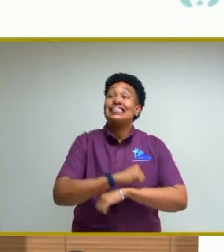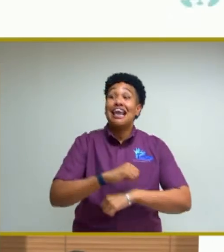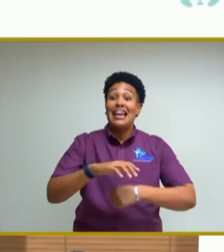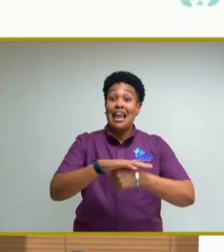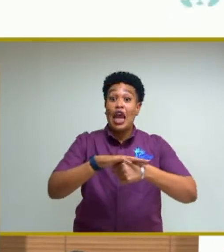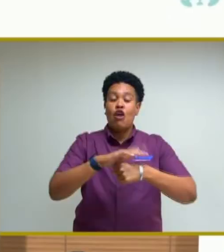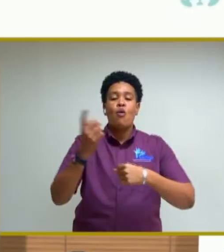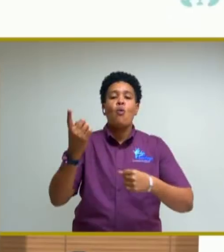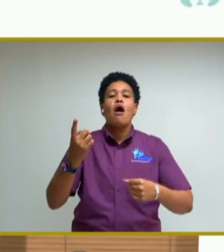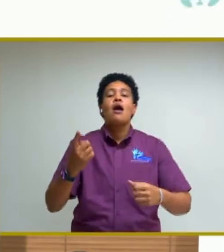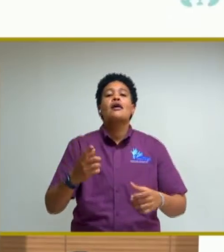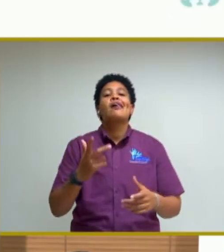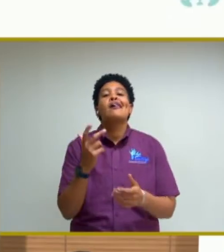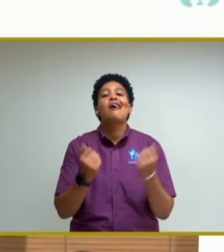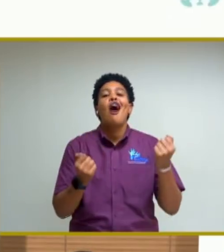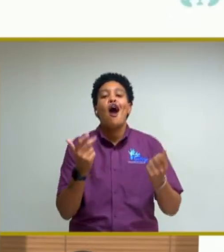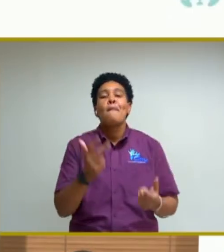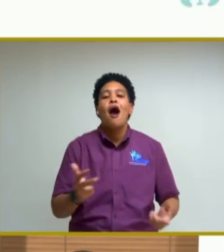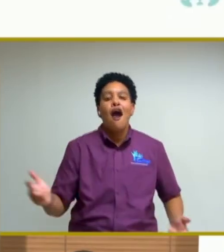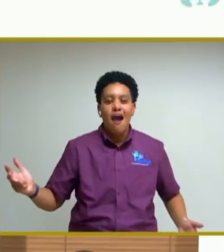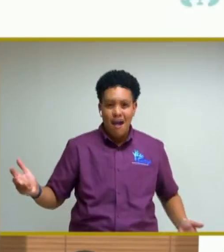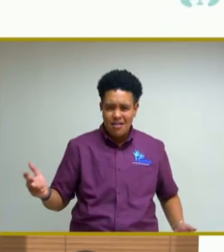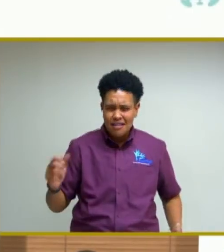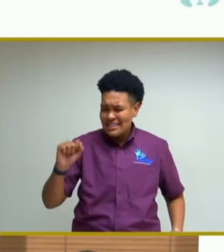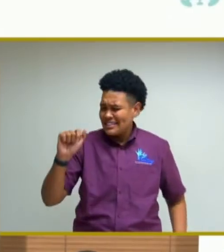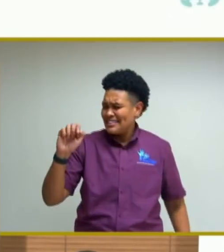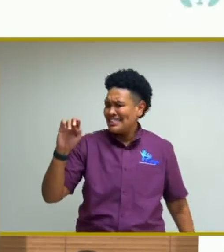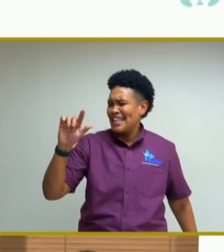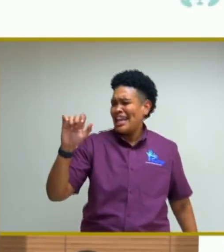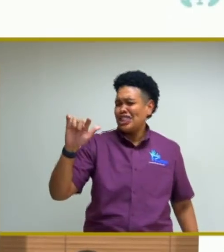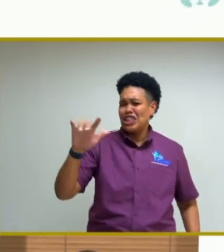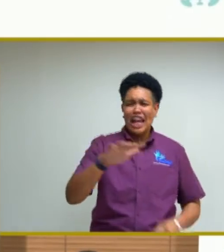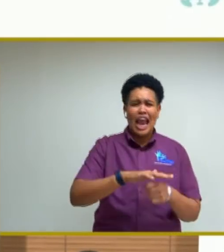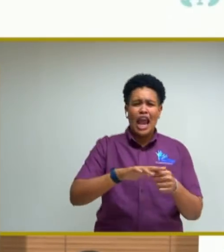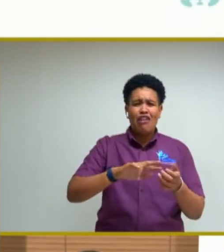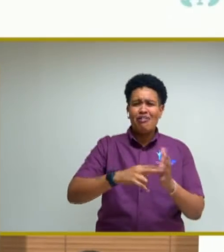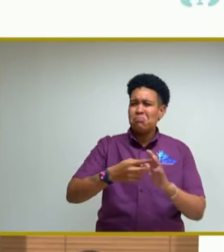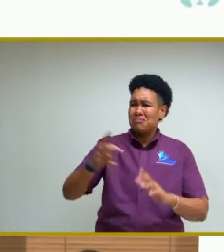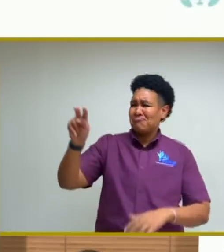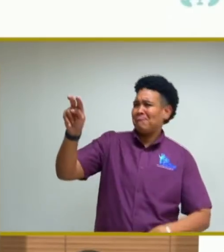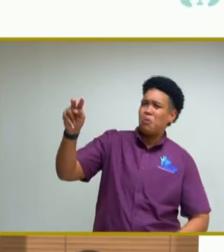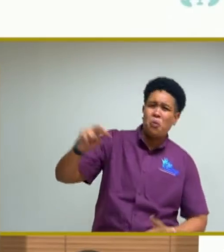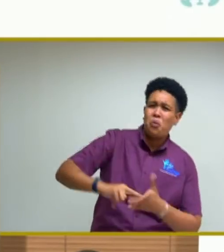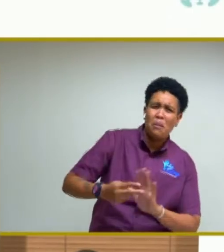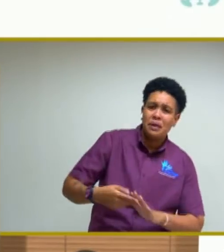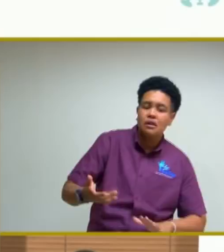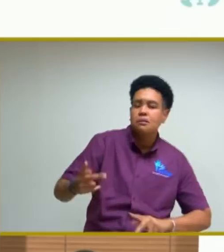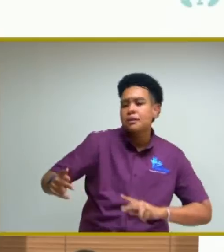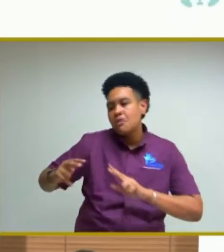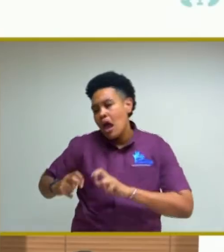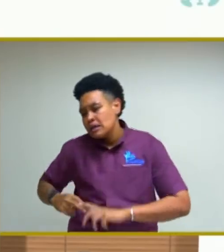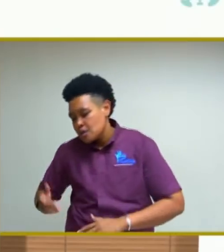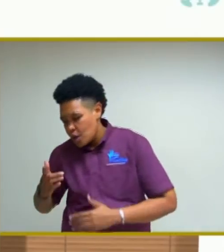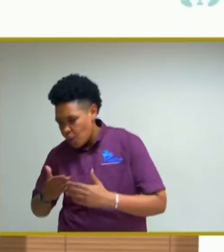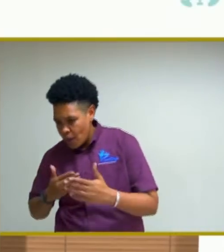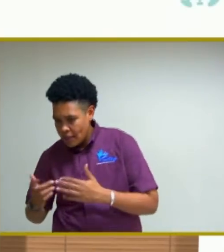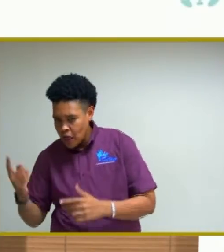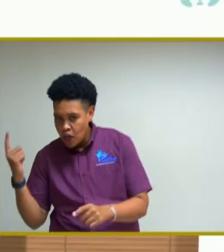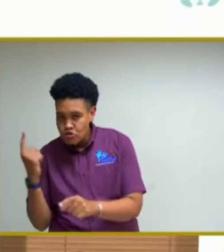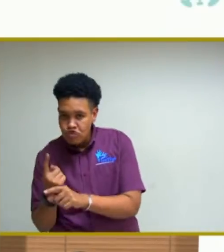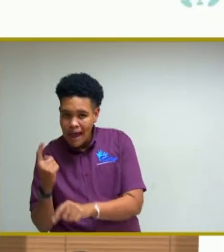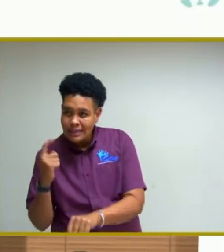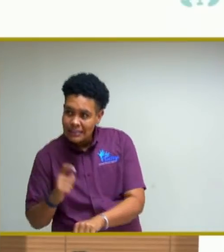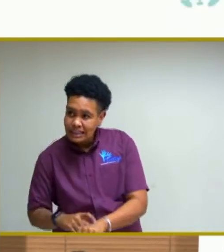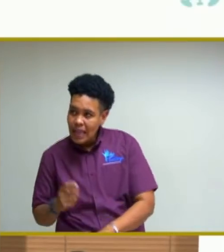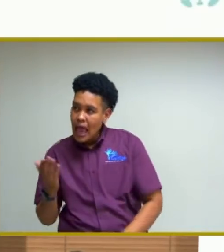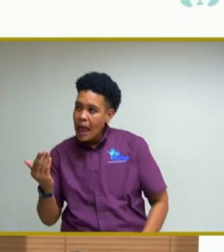And this area is where persons will be assessed to determine whether or not they're at the right